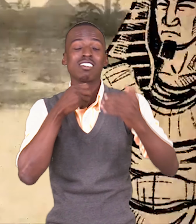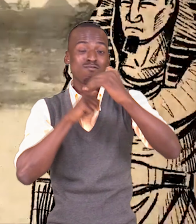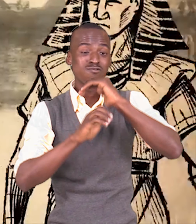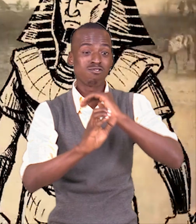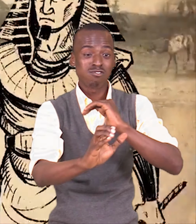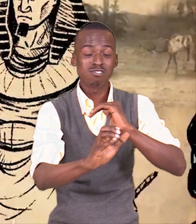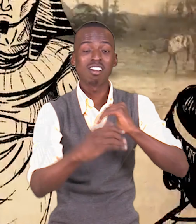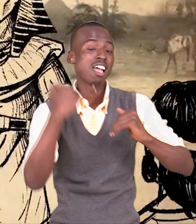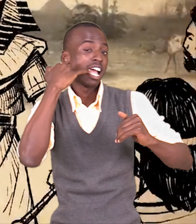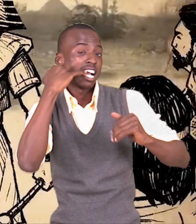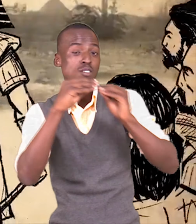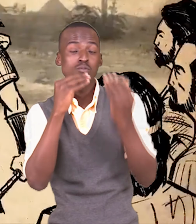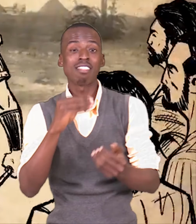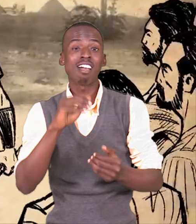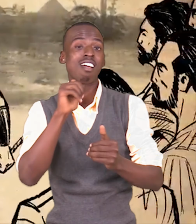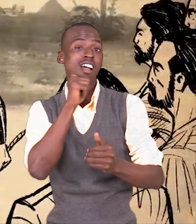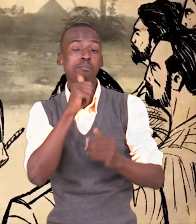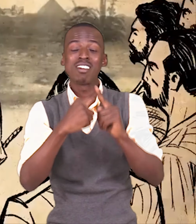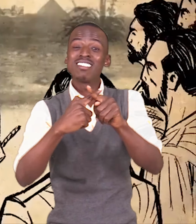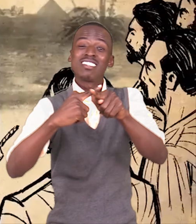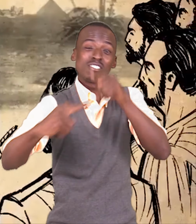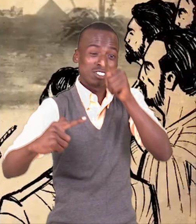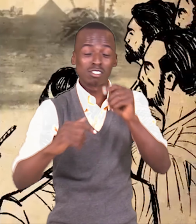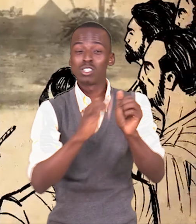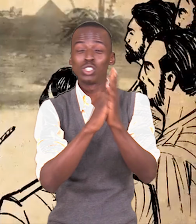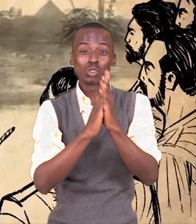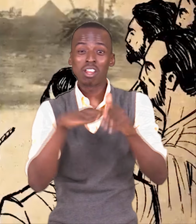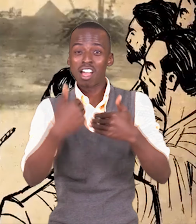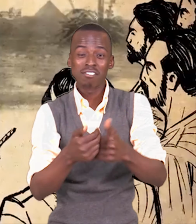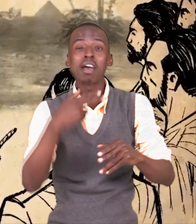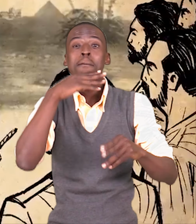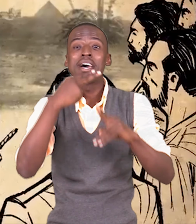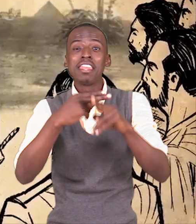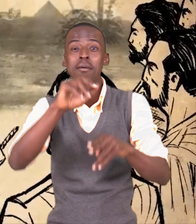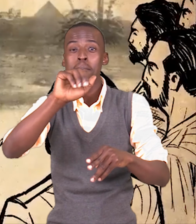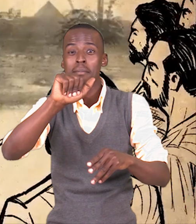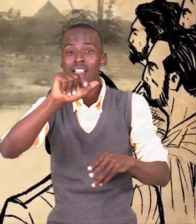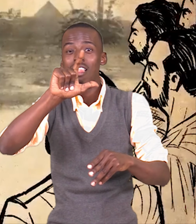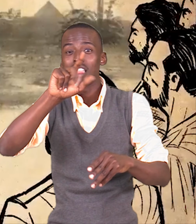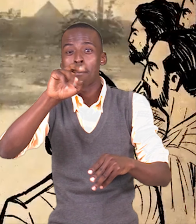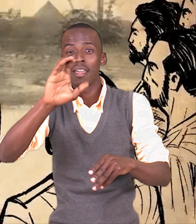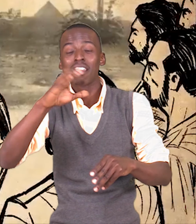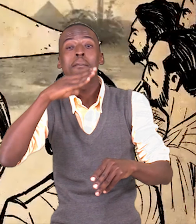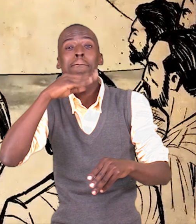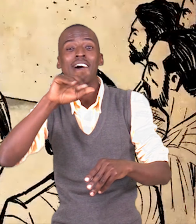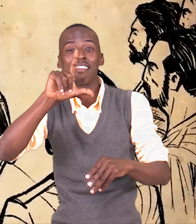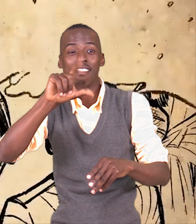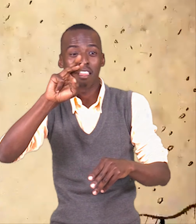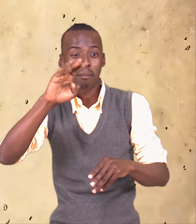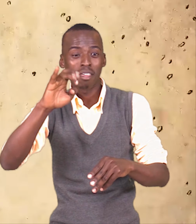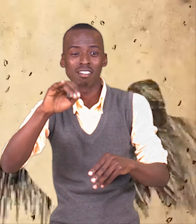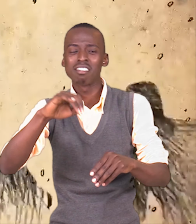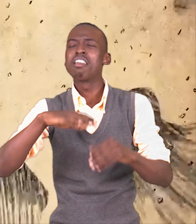the whole land? It's Joseph, that guy they sold into slavery. But he actually saves them from